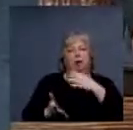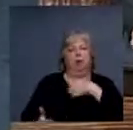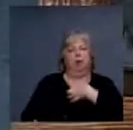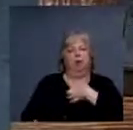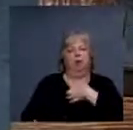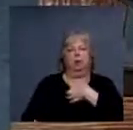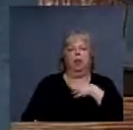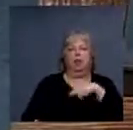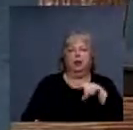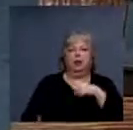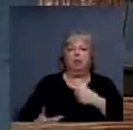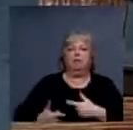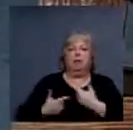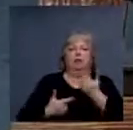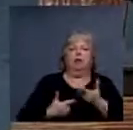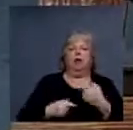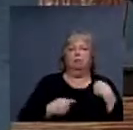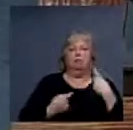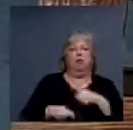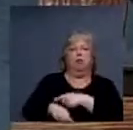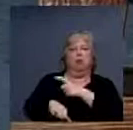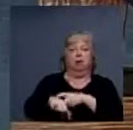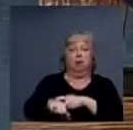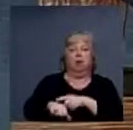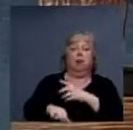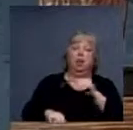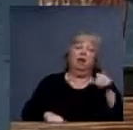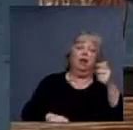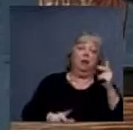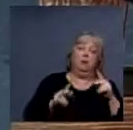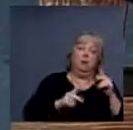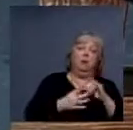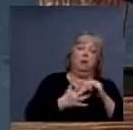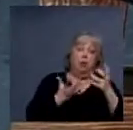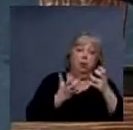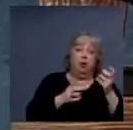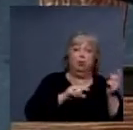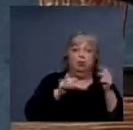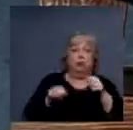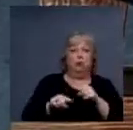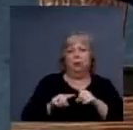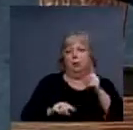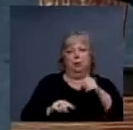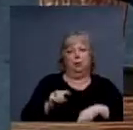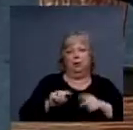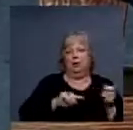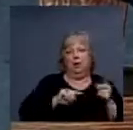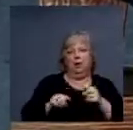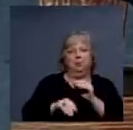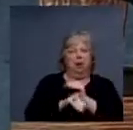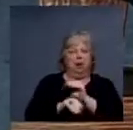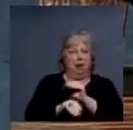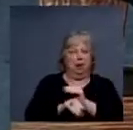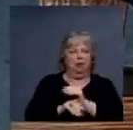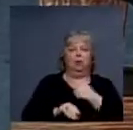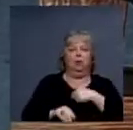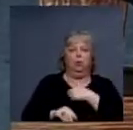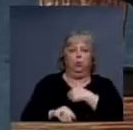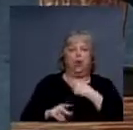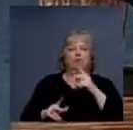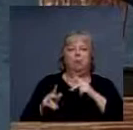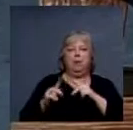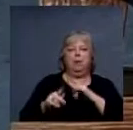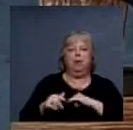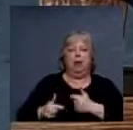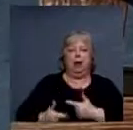There are other neighbors that would like to be here tonight, and that's one of the points that I'm going to talk on, is that we do have folks in the neighborhood that are nurses and